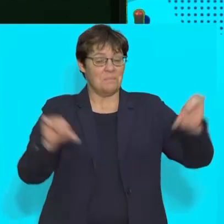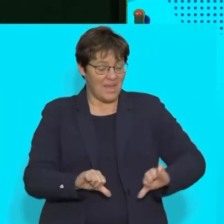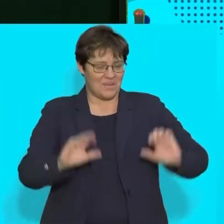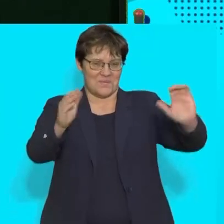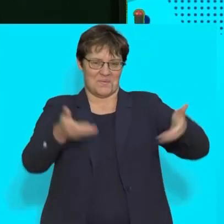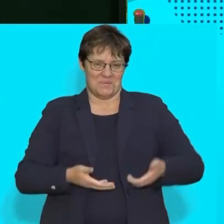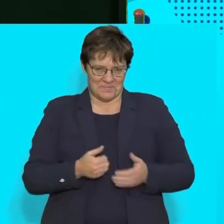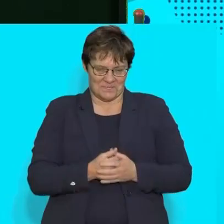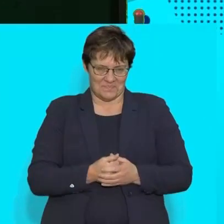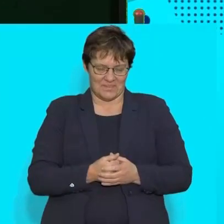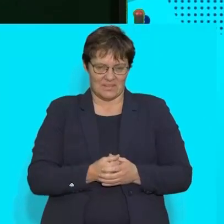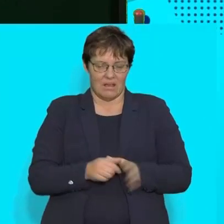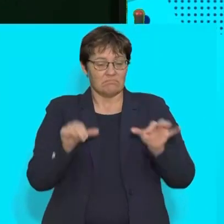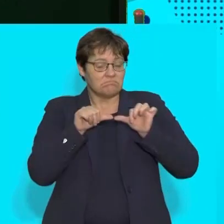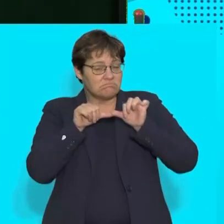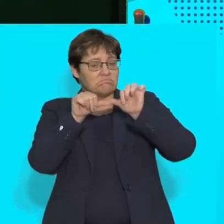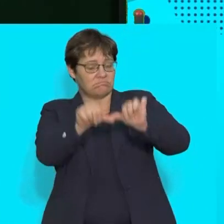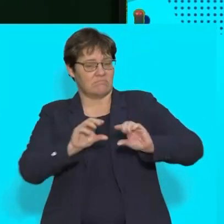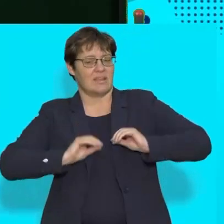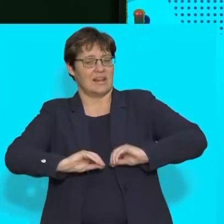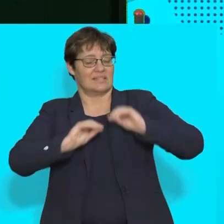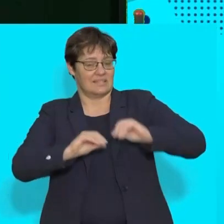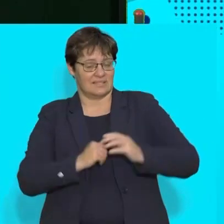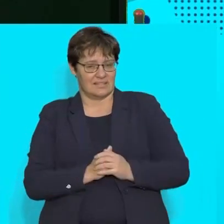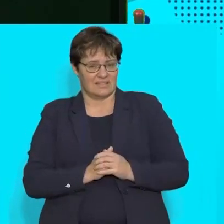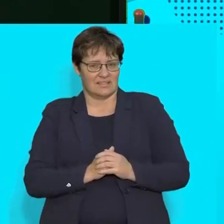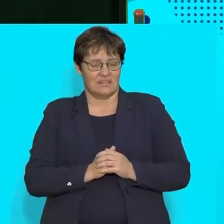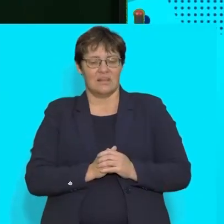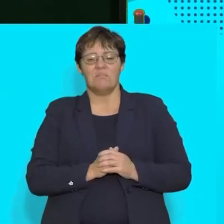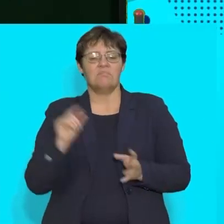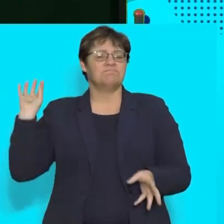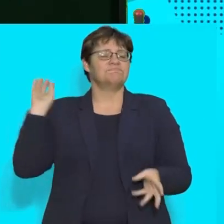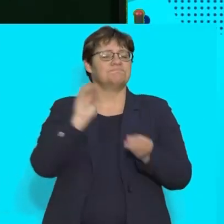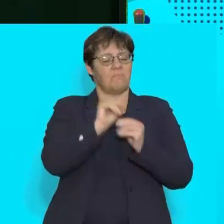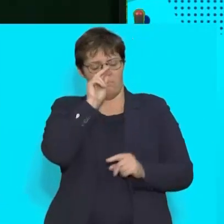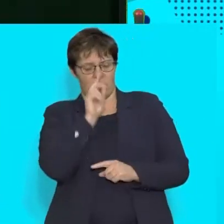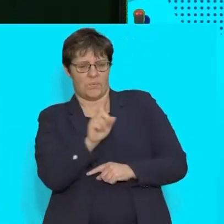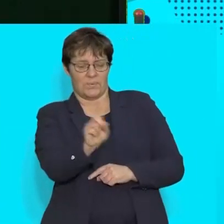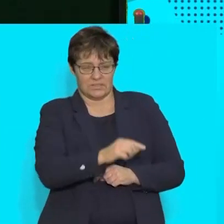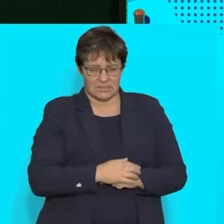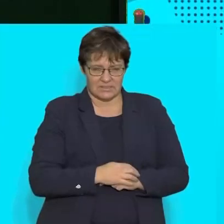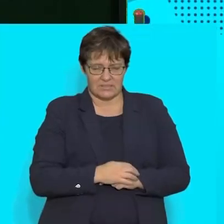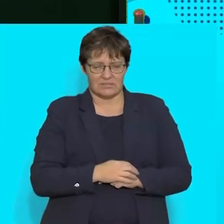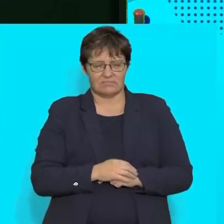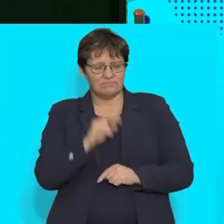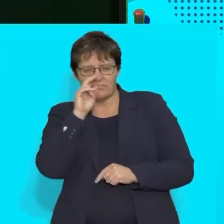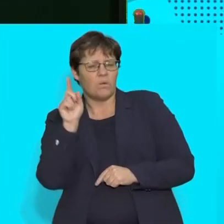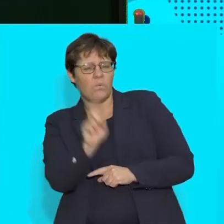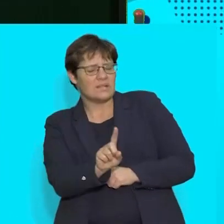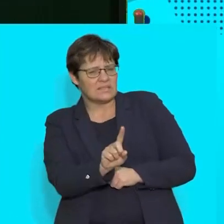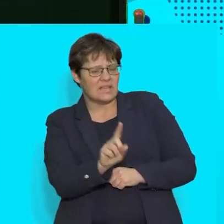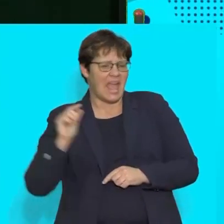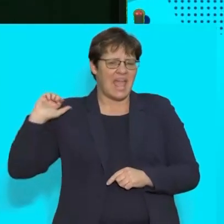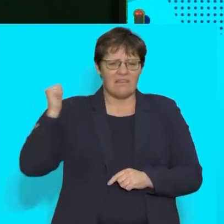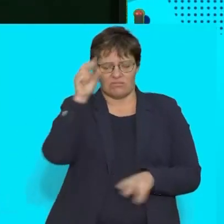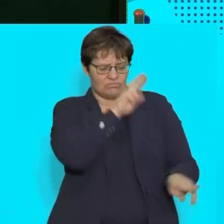Welcome back, Life Science learners. Let's continue with our lesson today. A recap of what we've just looked at. We've been looking at